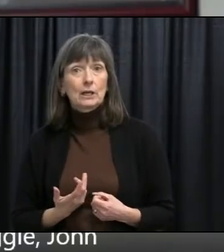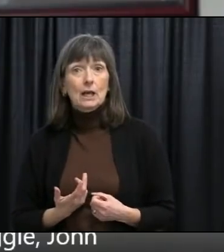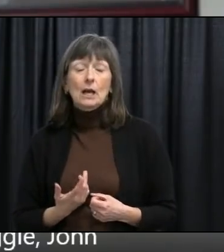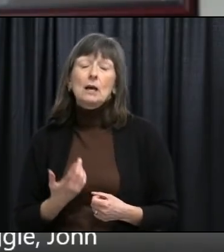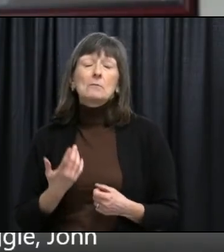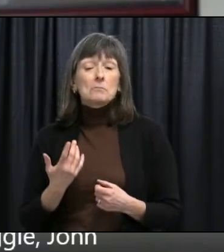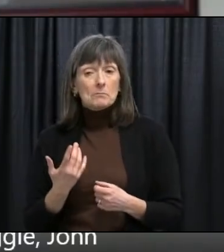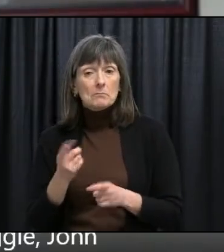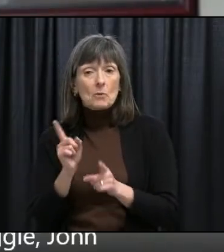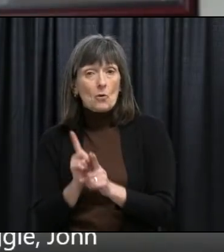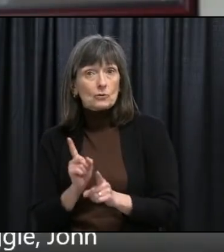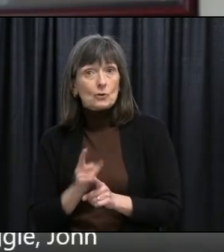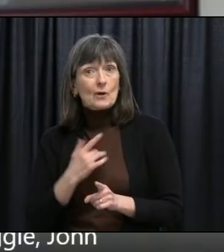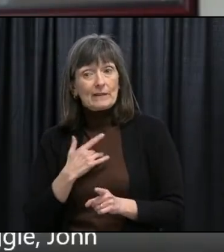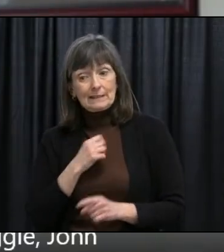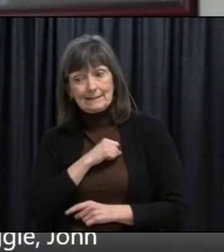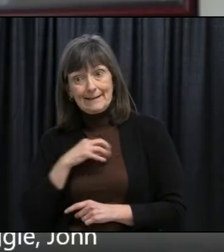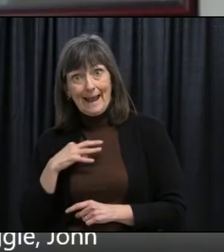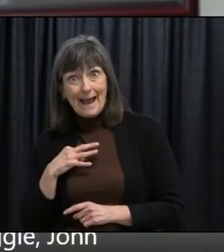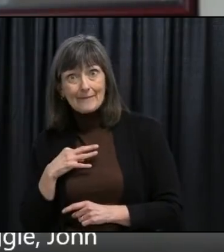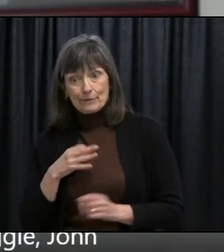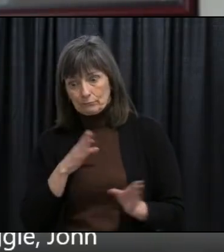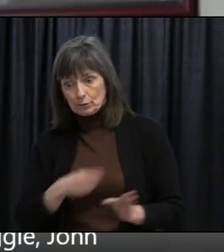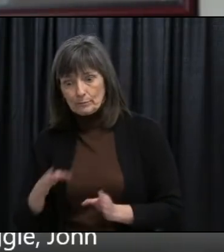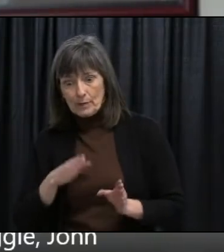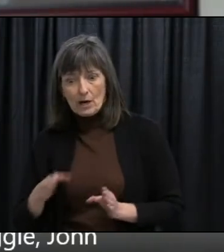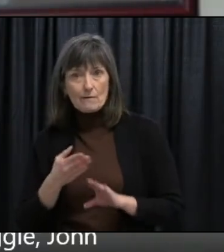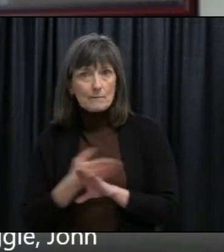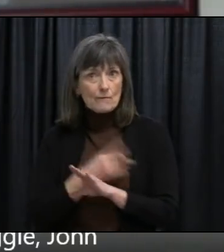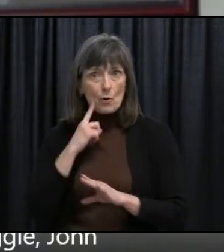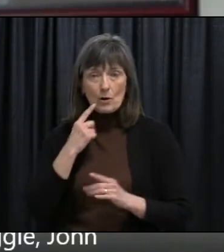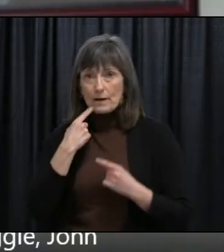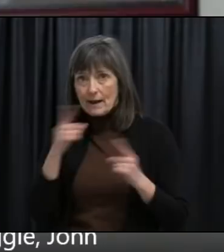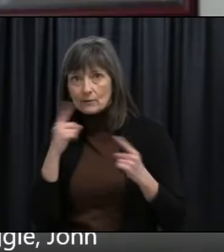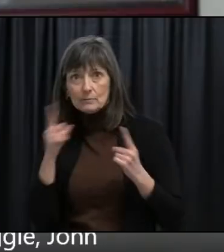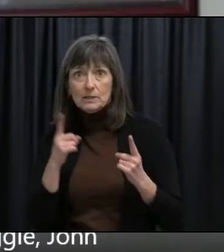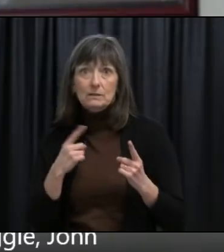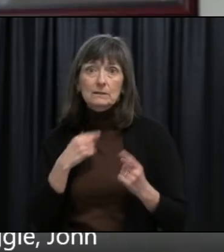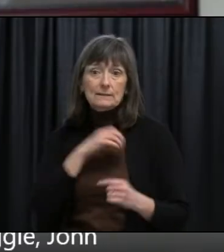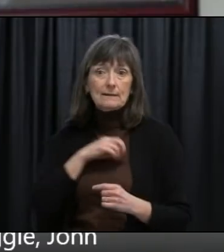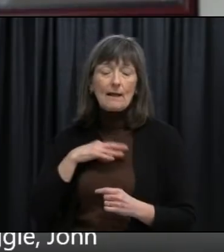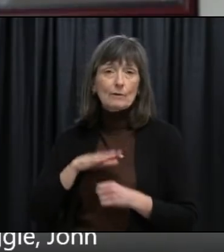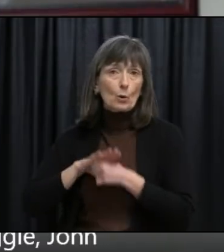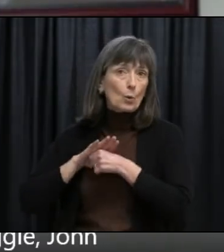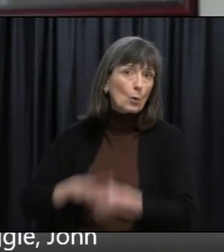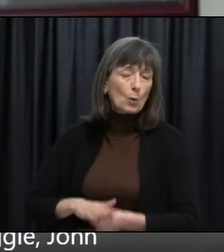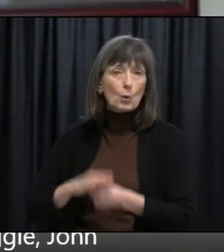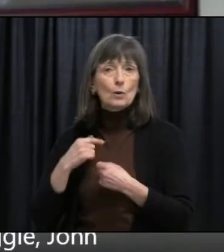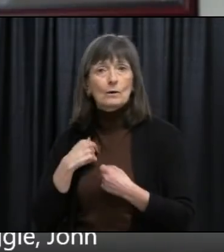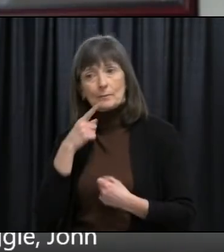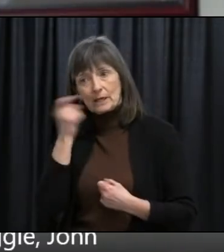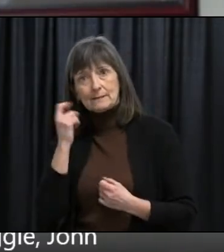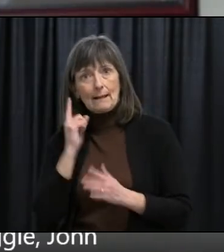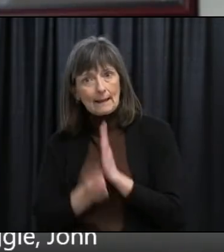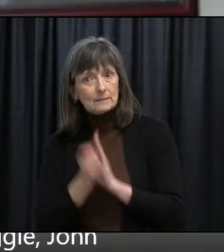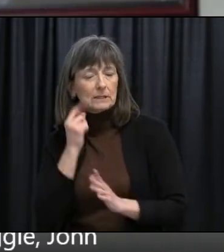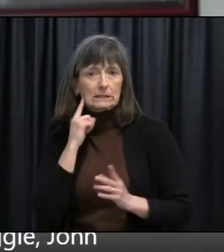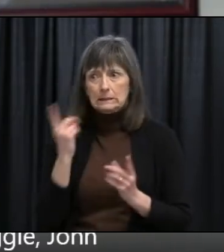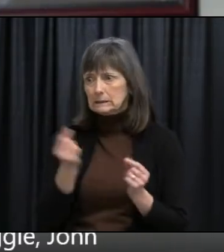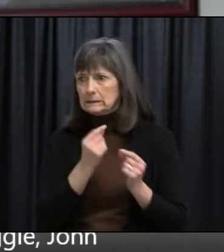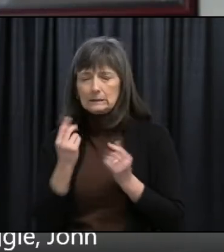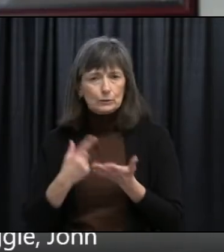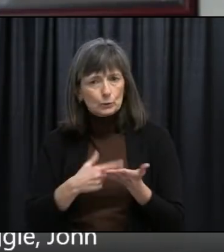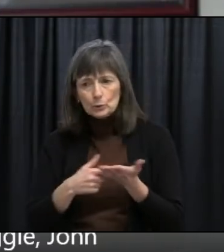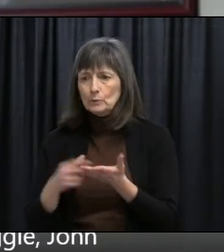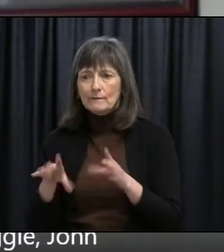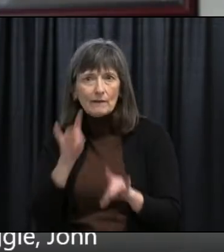toll on the staff preparing for these, and I'd like to thank them for that. But I think really it would be